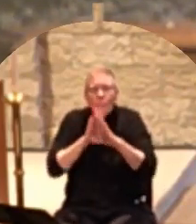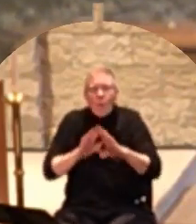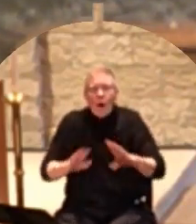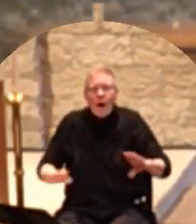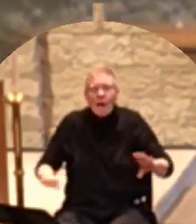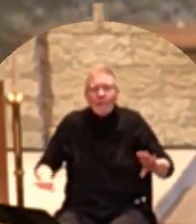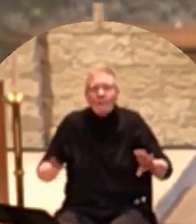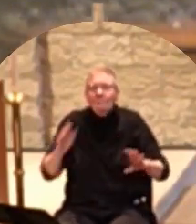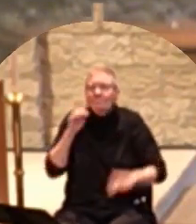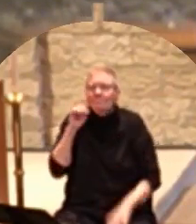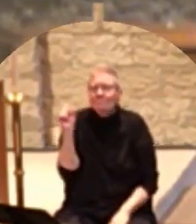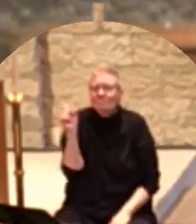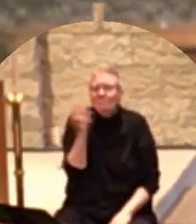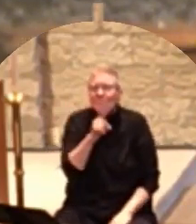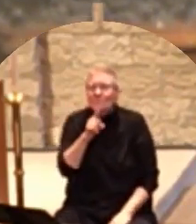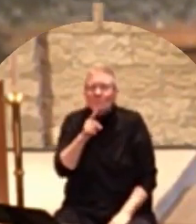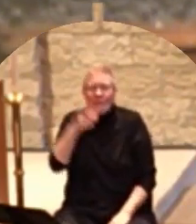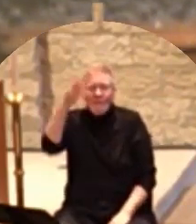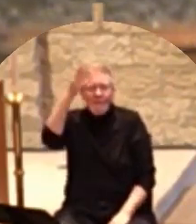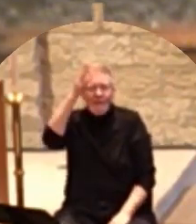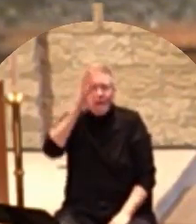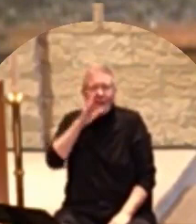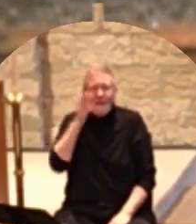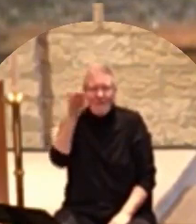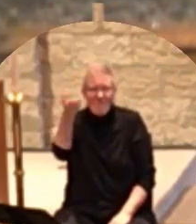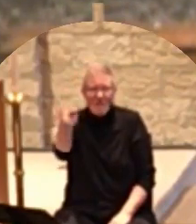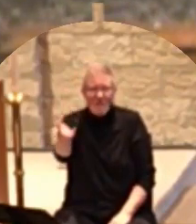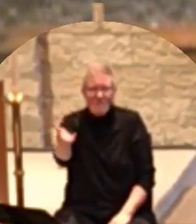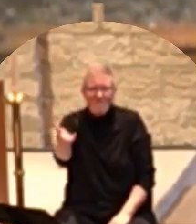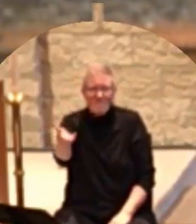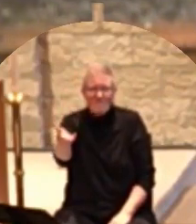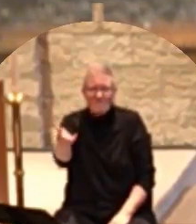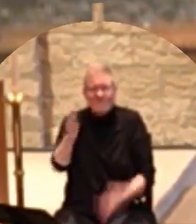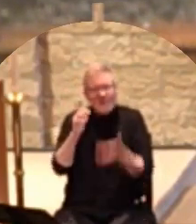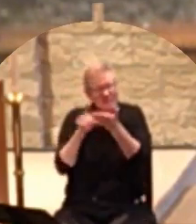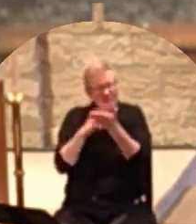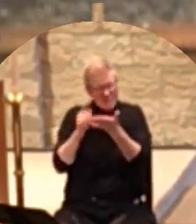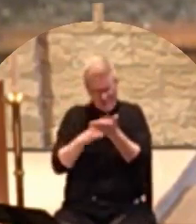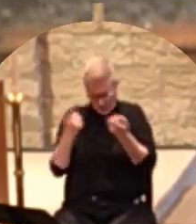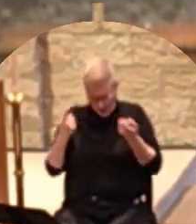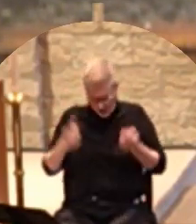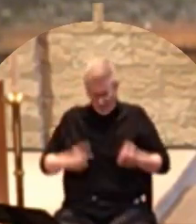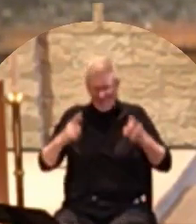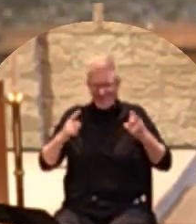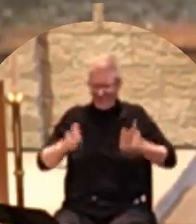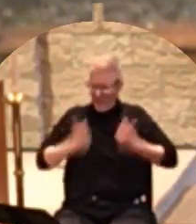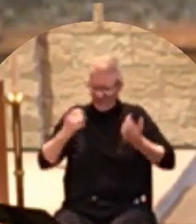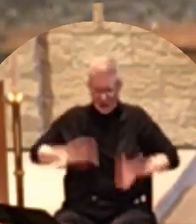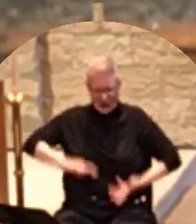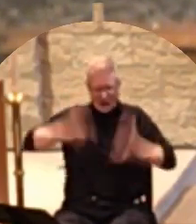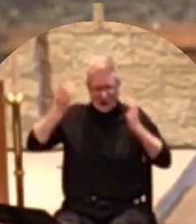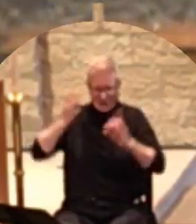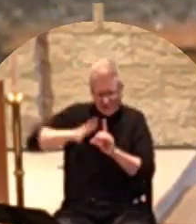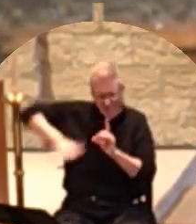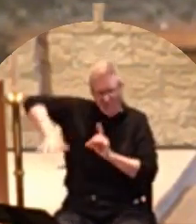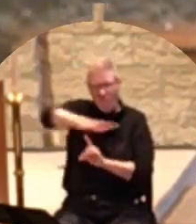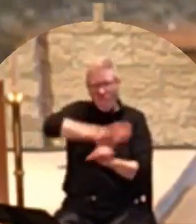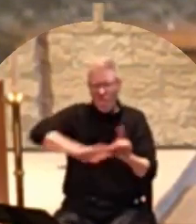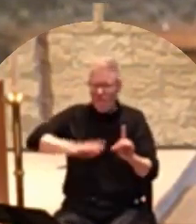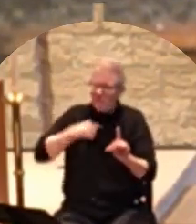of sheer silence. Sometimes chaos surrounds me, and I try to find the peace of